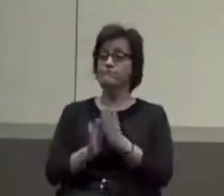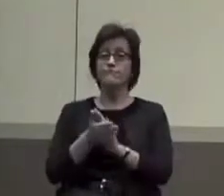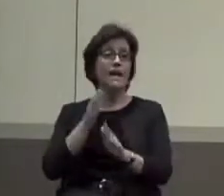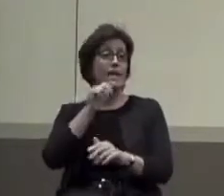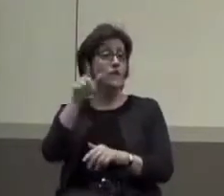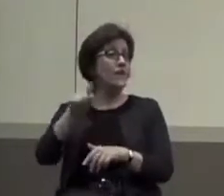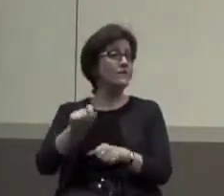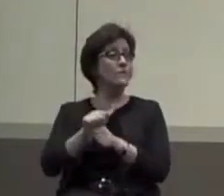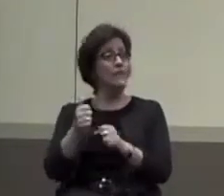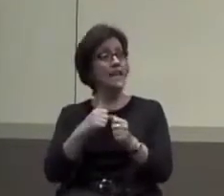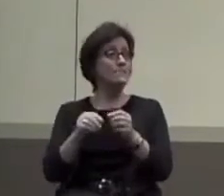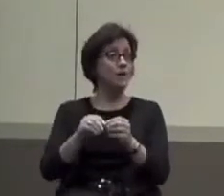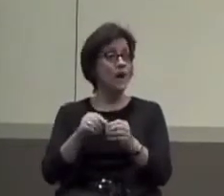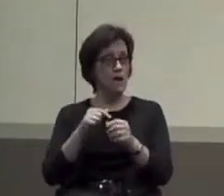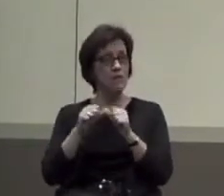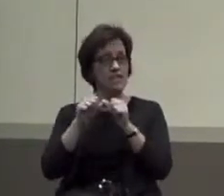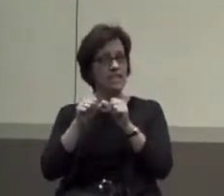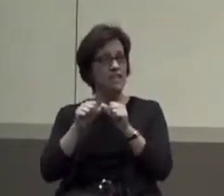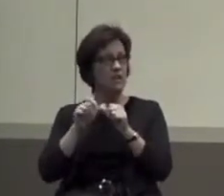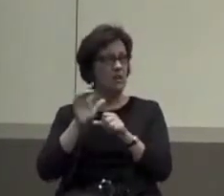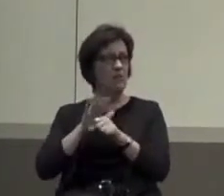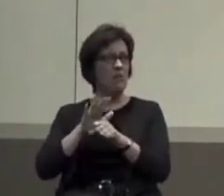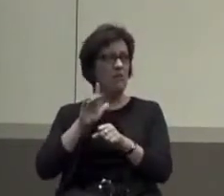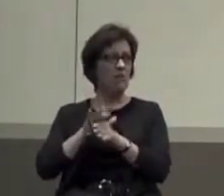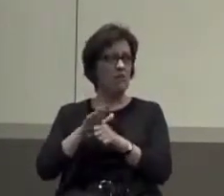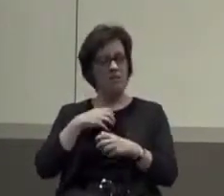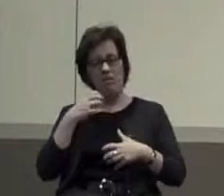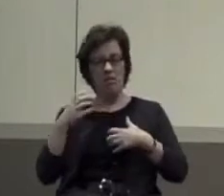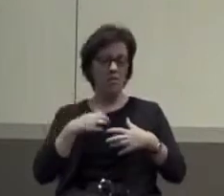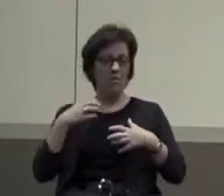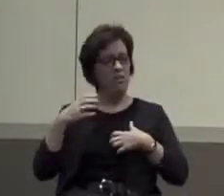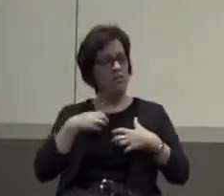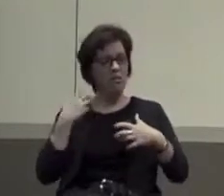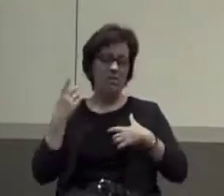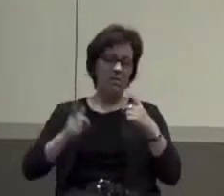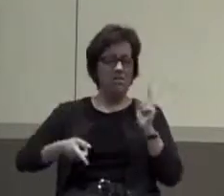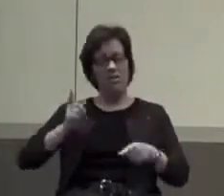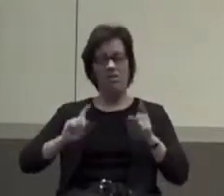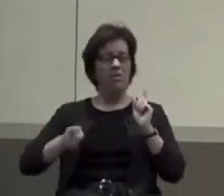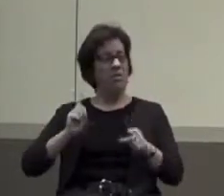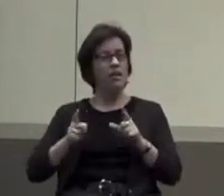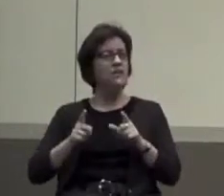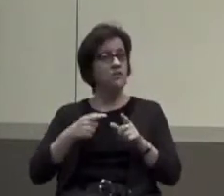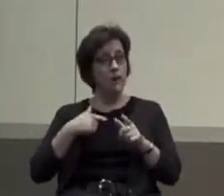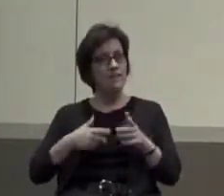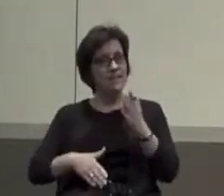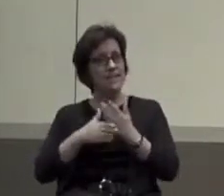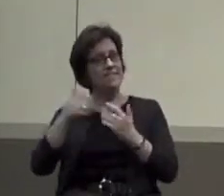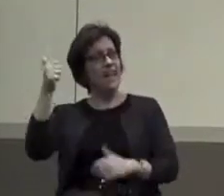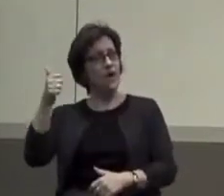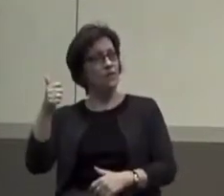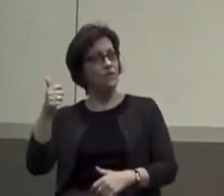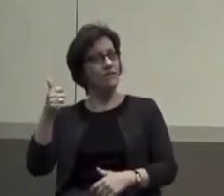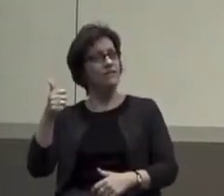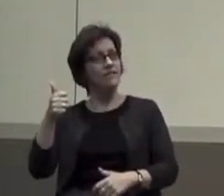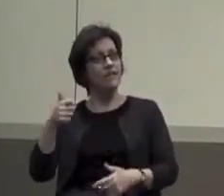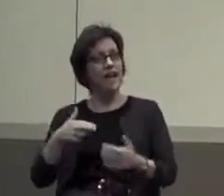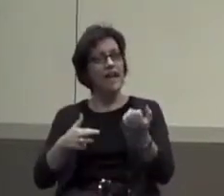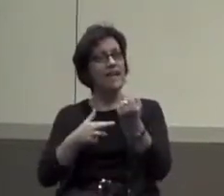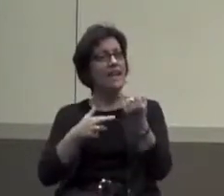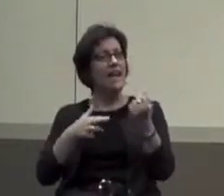continue throwing a fit and getting thrown out of the classroom. So that's a negative reinforcer because I'm trying to avoid doing my work.